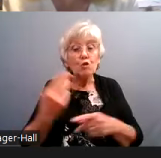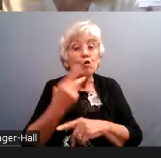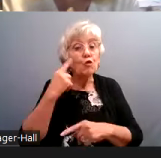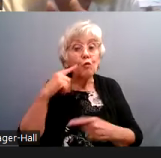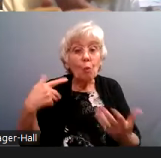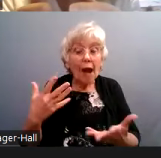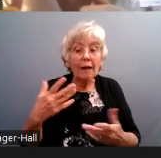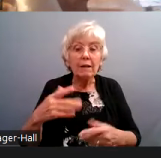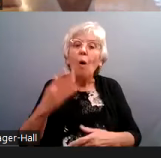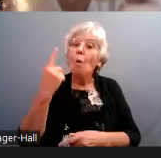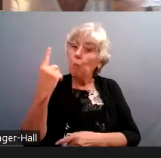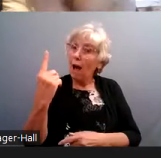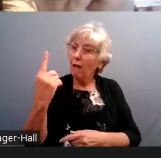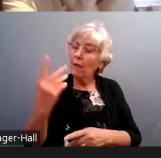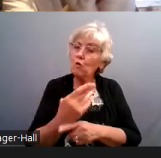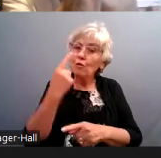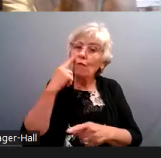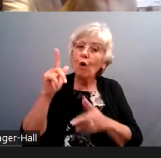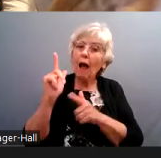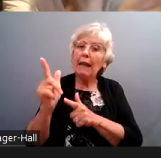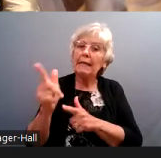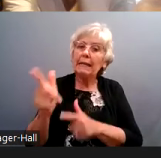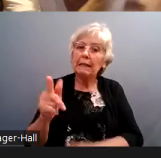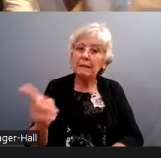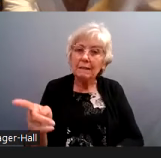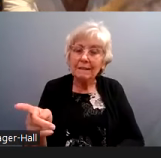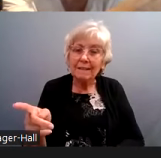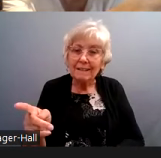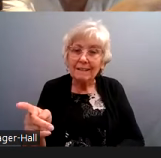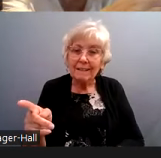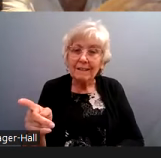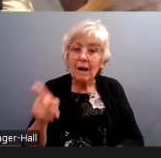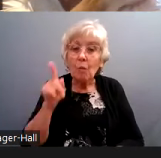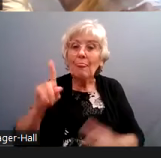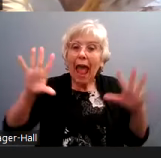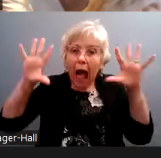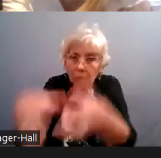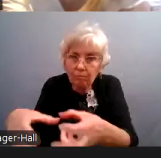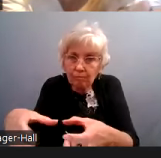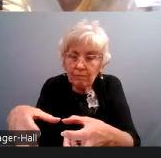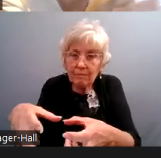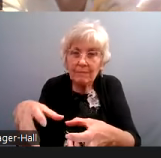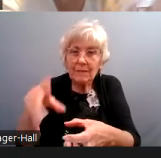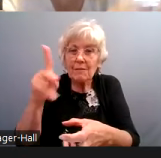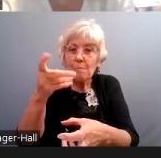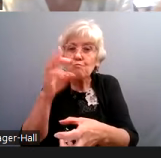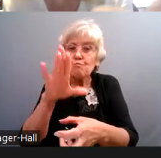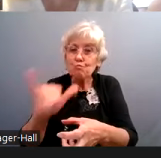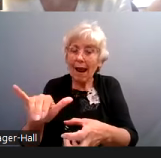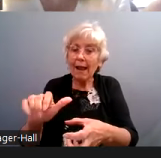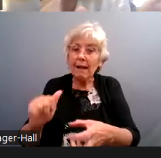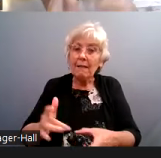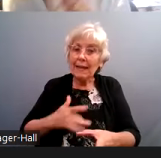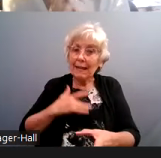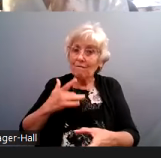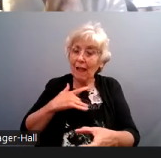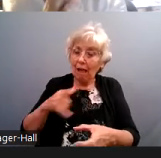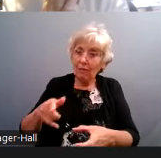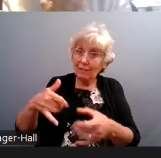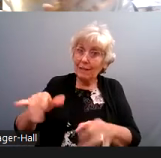hunting. So when they grasp their prey, they can feel if the prey is still moving with